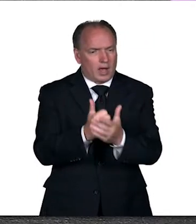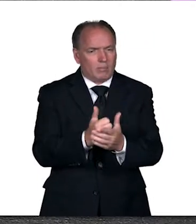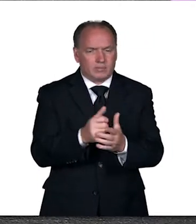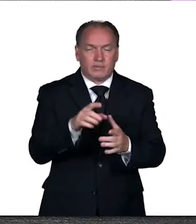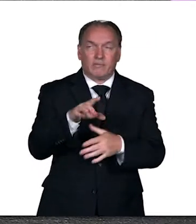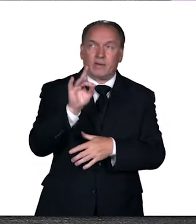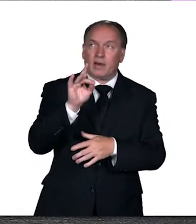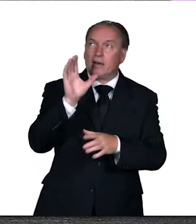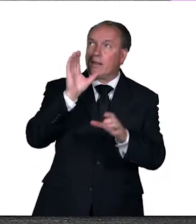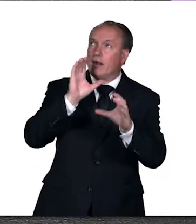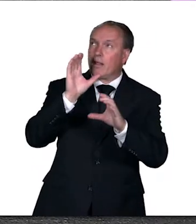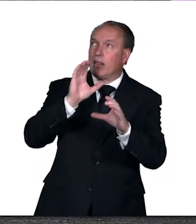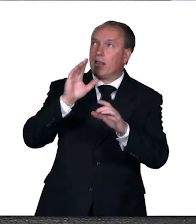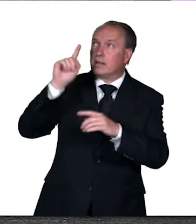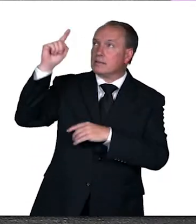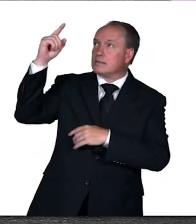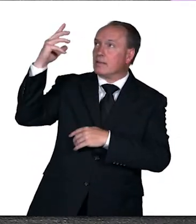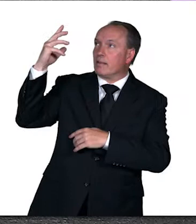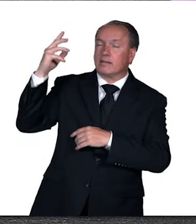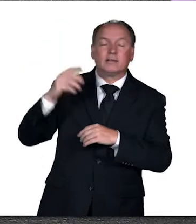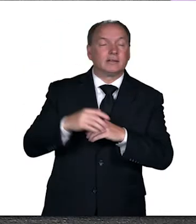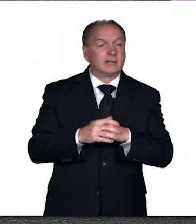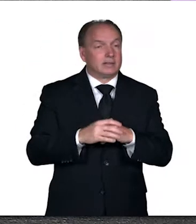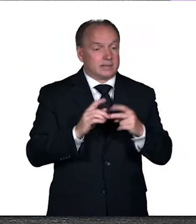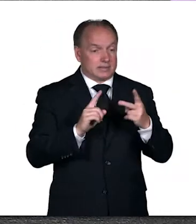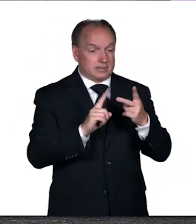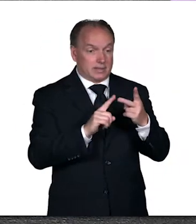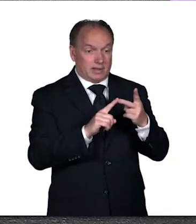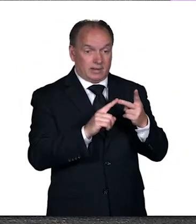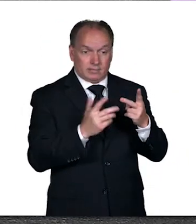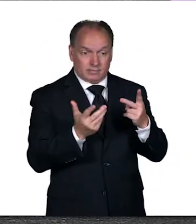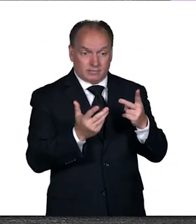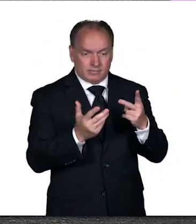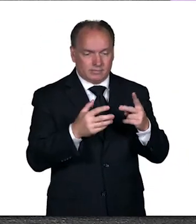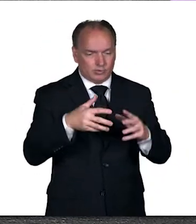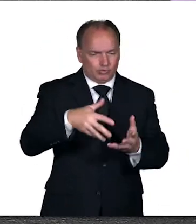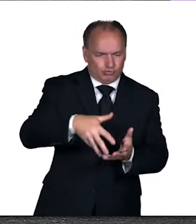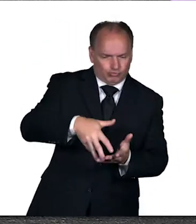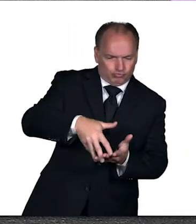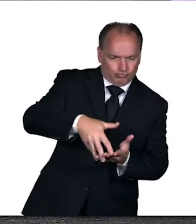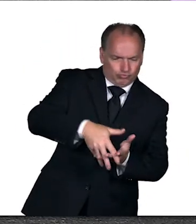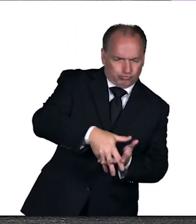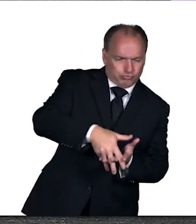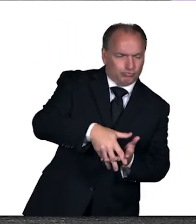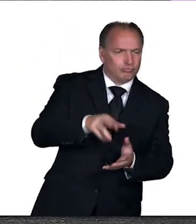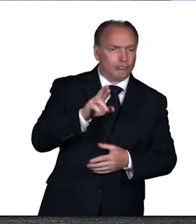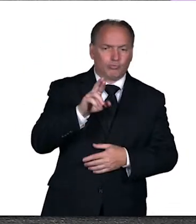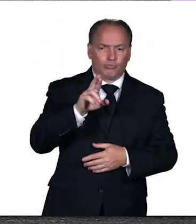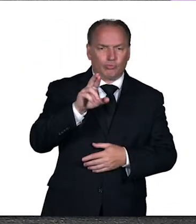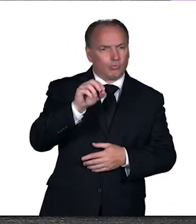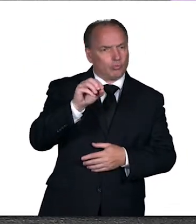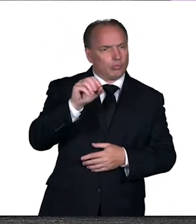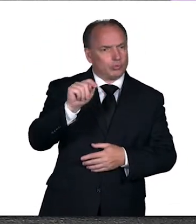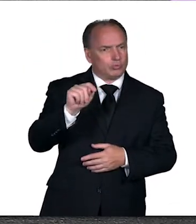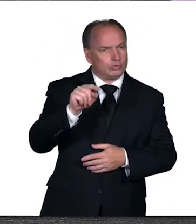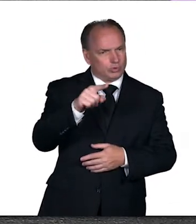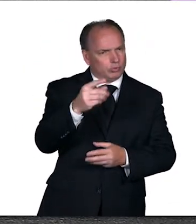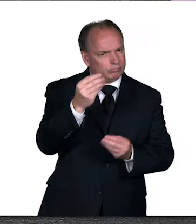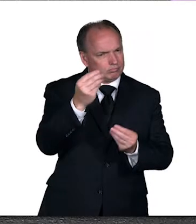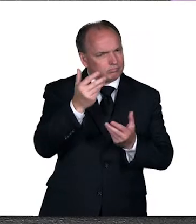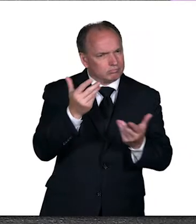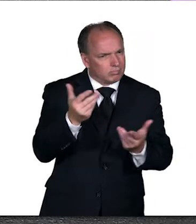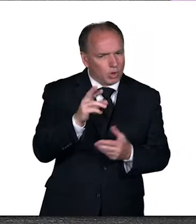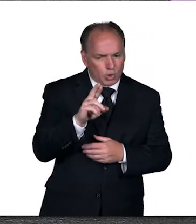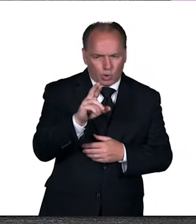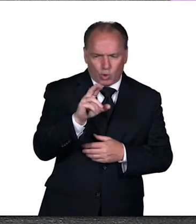find sunlight. All right, our second one is roots. All right, I want you to say the word